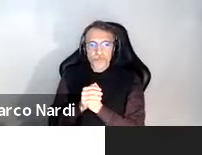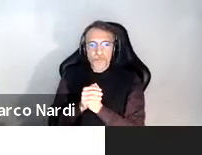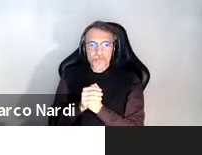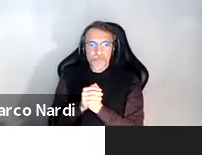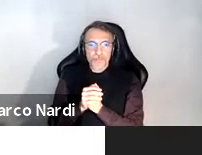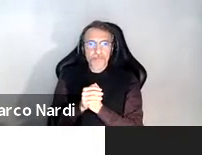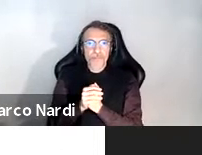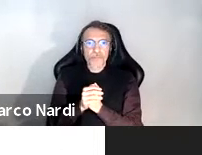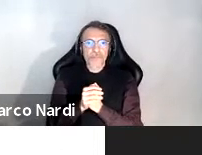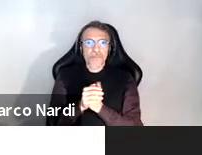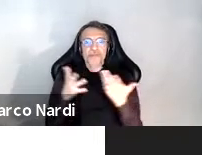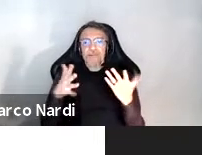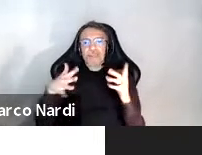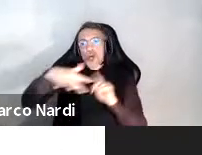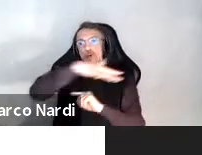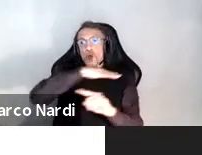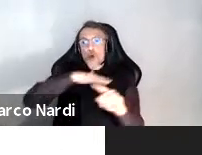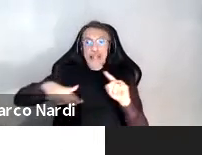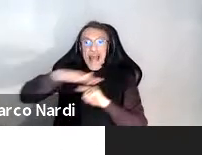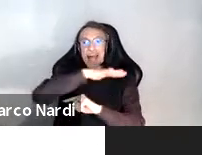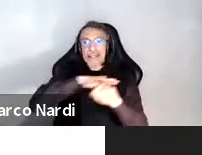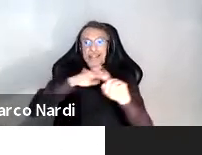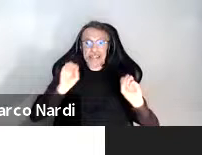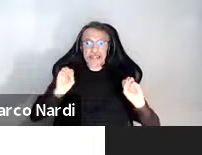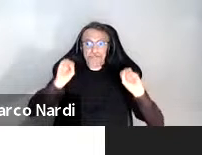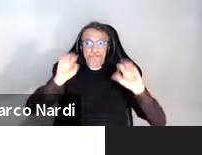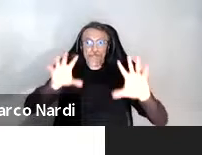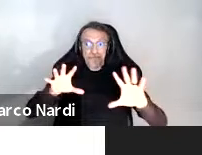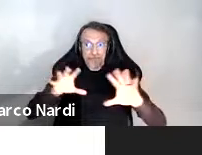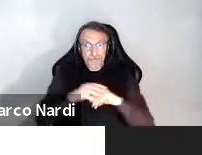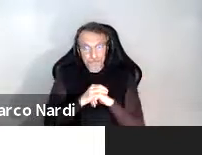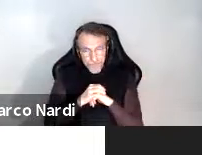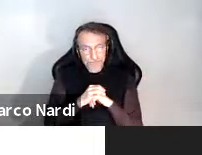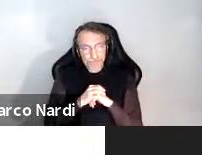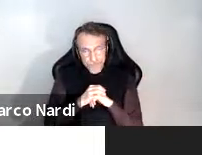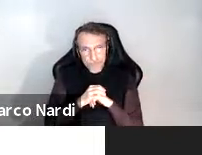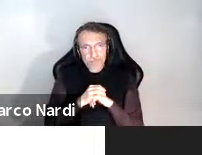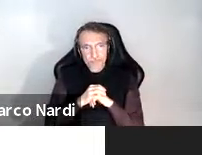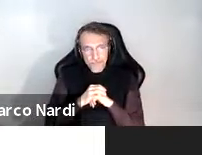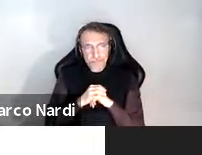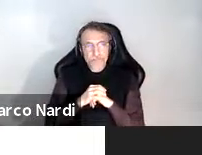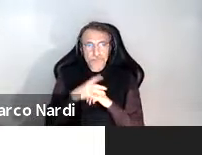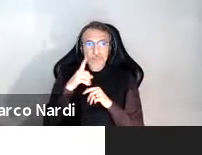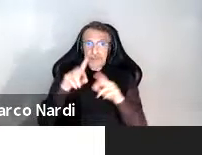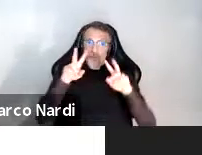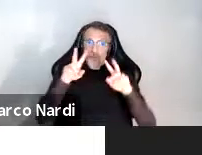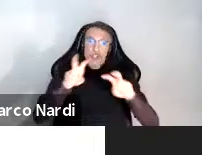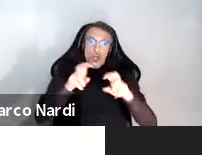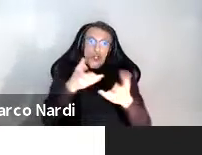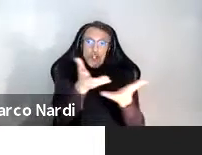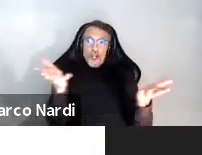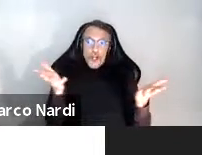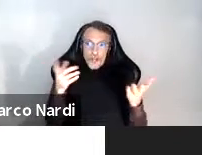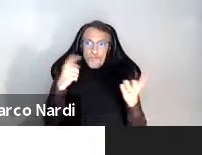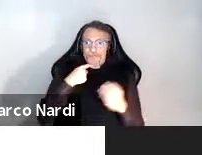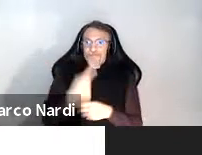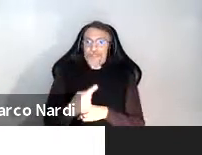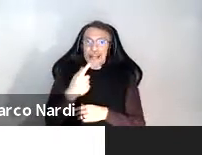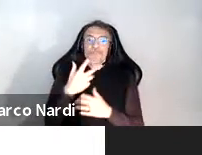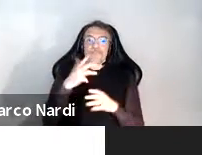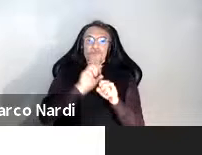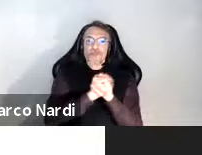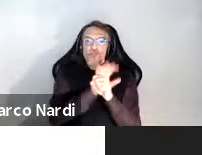just to put context ticks into context, just as the researchers said that COVID pandemic